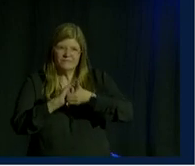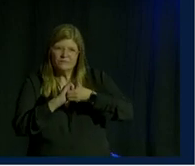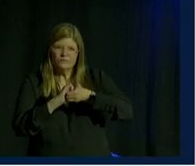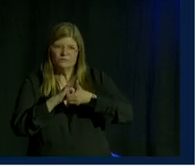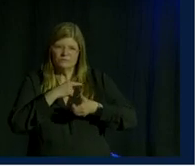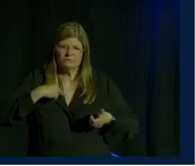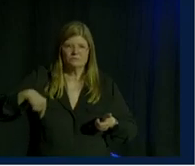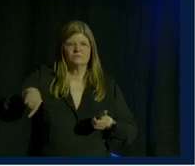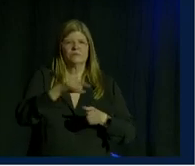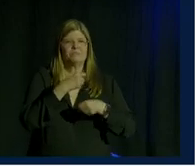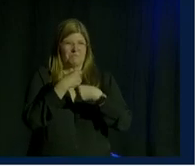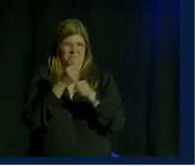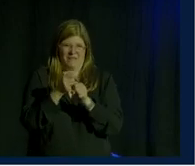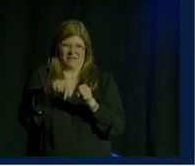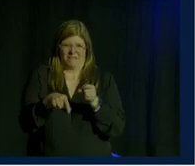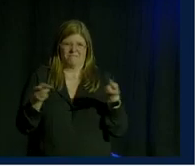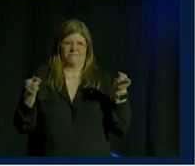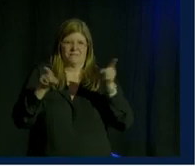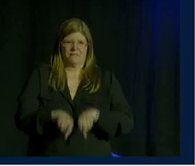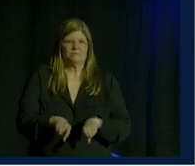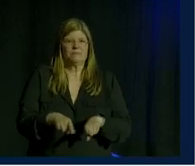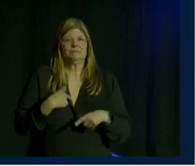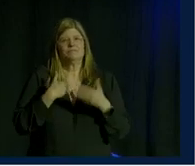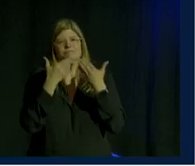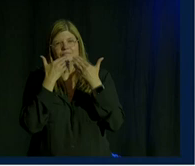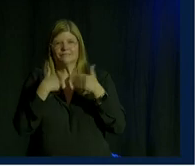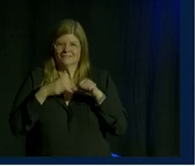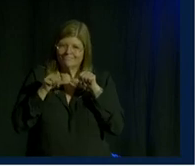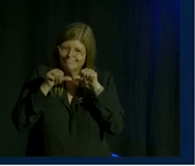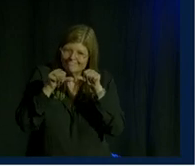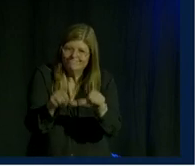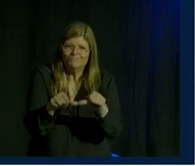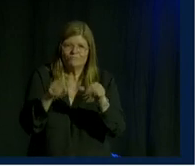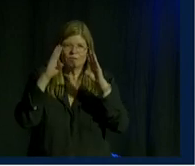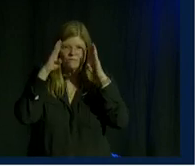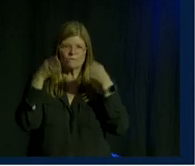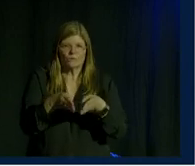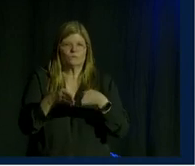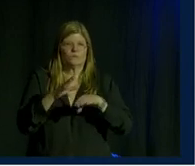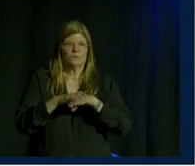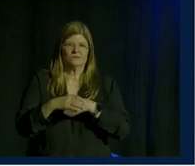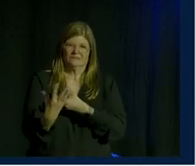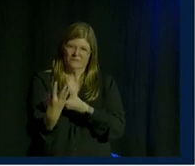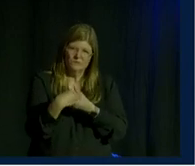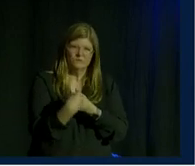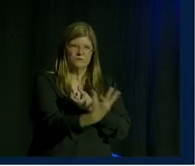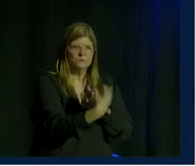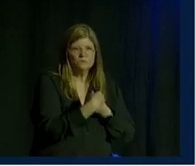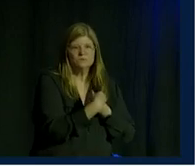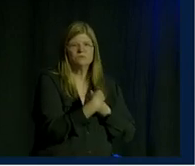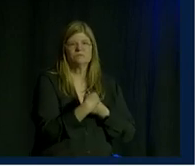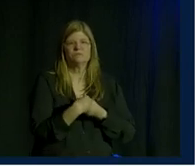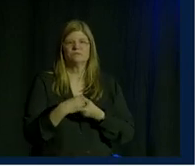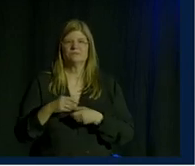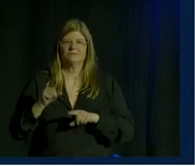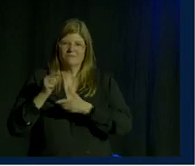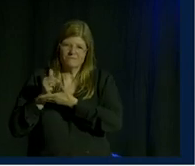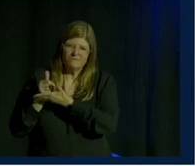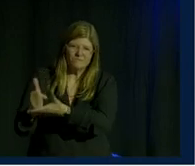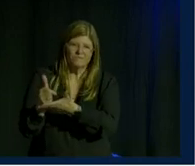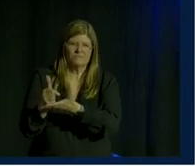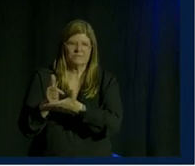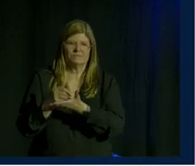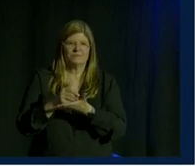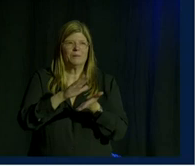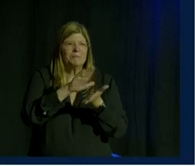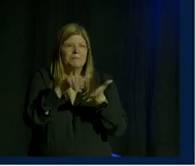you. This year, we continue our focus on expanding inclusive prosperity, creating new pathways to the middle class, and providing much-needed affordable